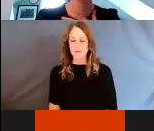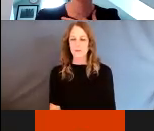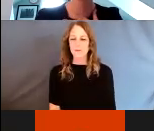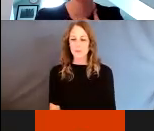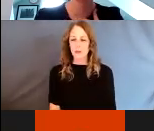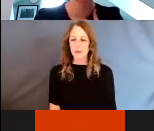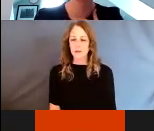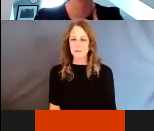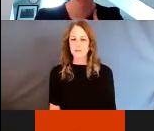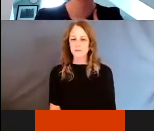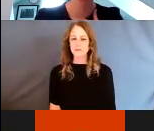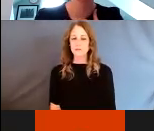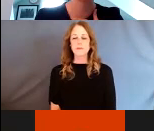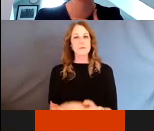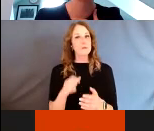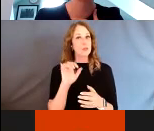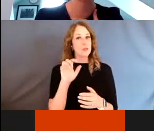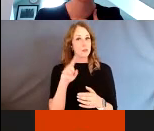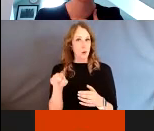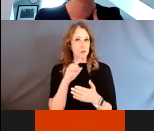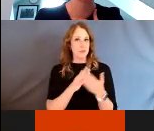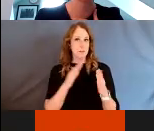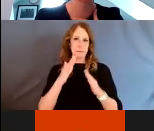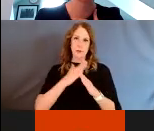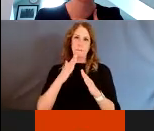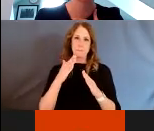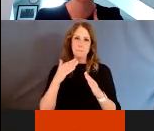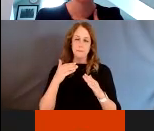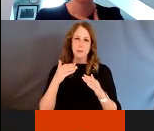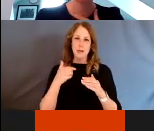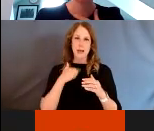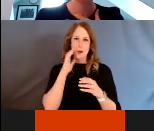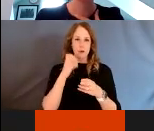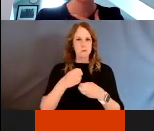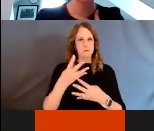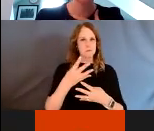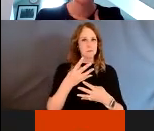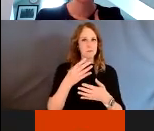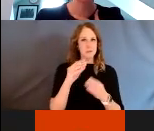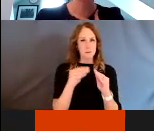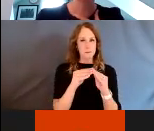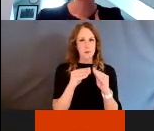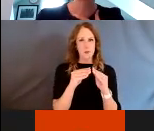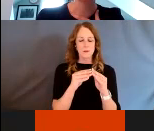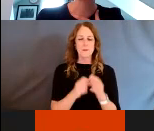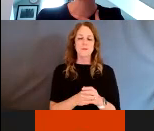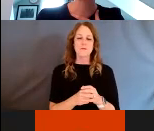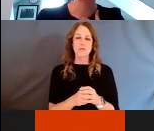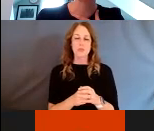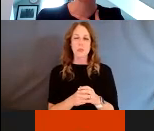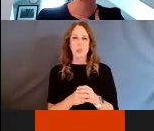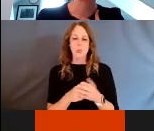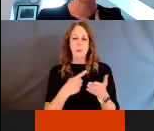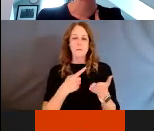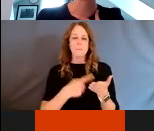So those are some of the top ones. I have some other ones that I'm going to put on the screen here. So some of the ones, topics of discussion,